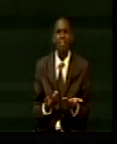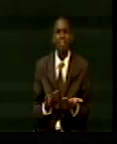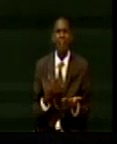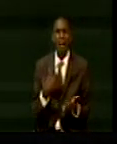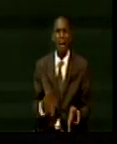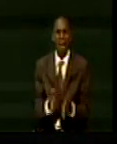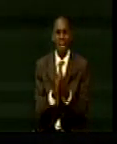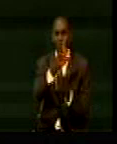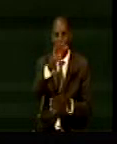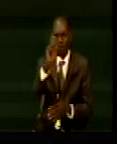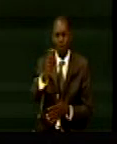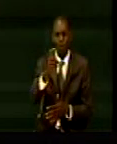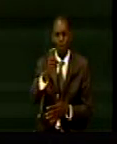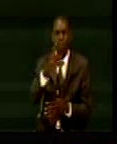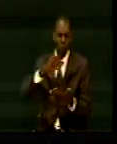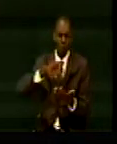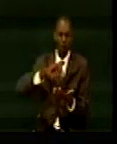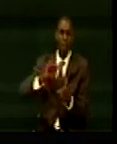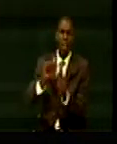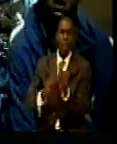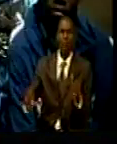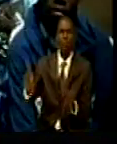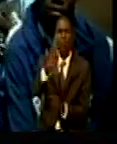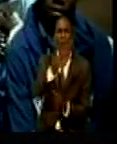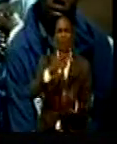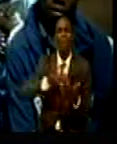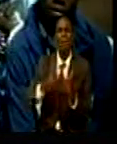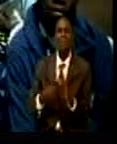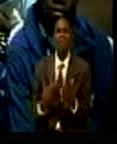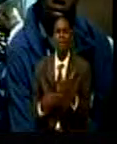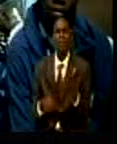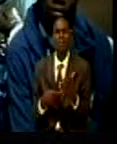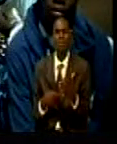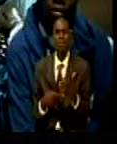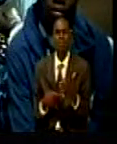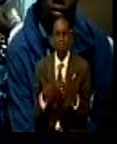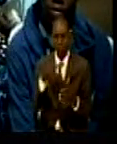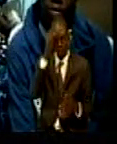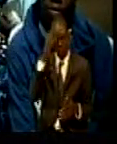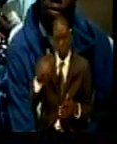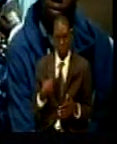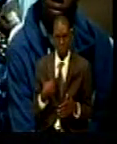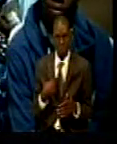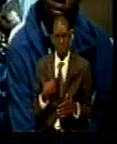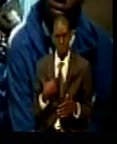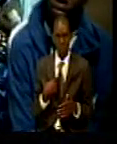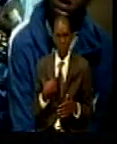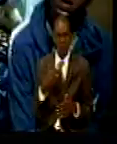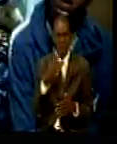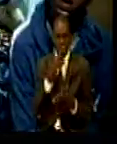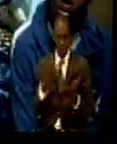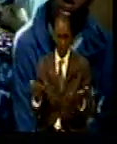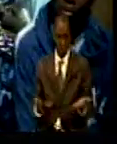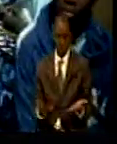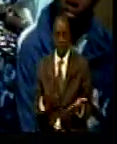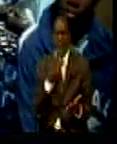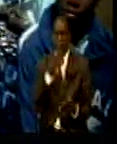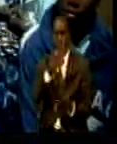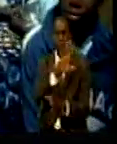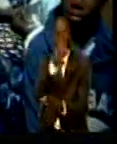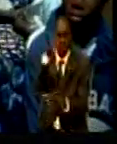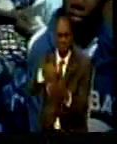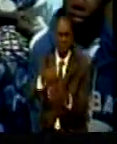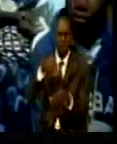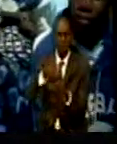does everyone mean? Are you there? Are you part of the everyone? No matter who